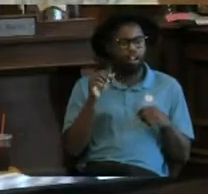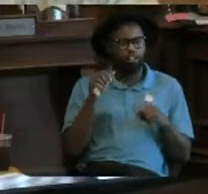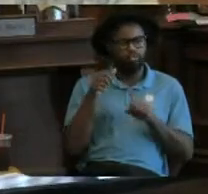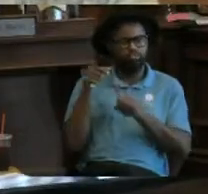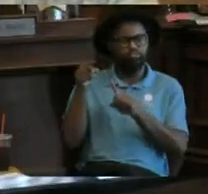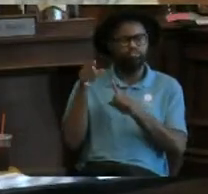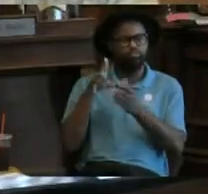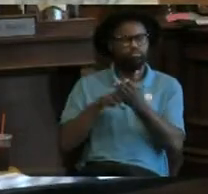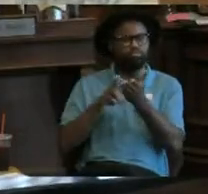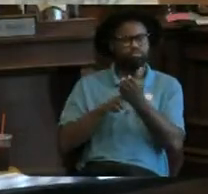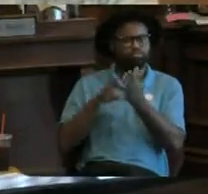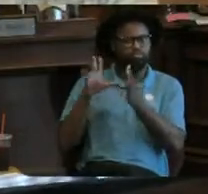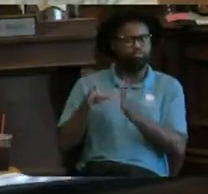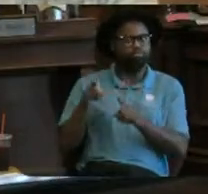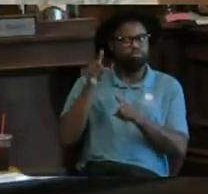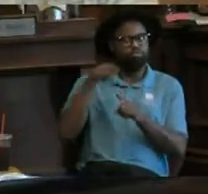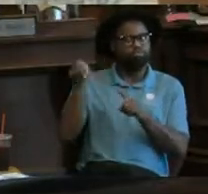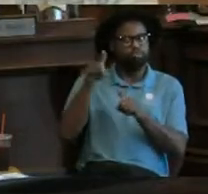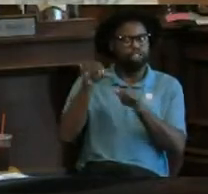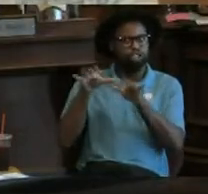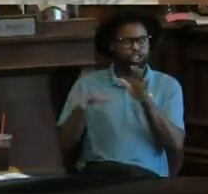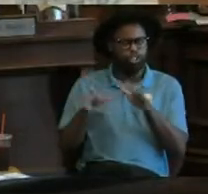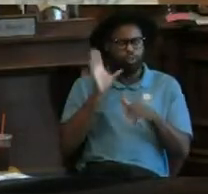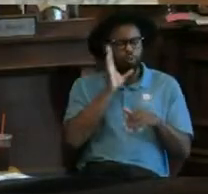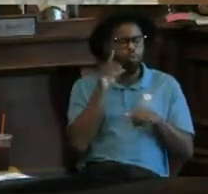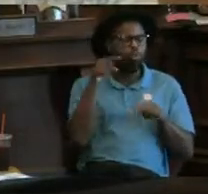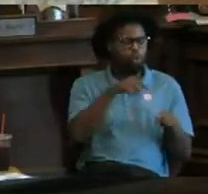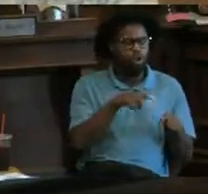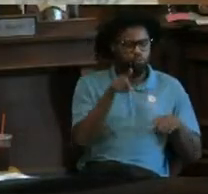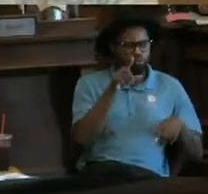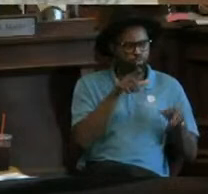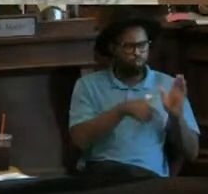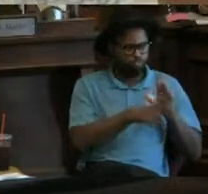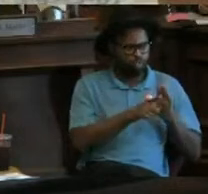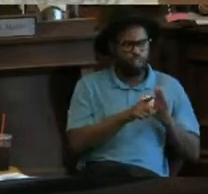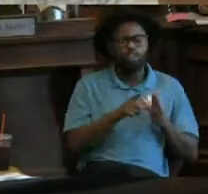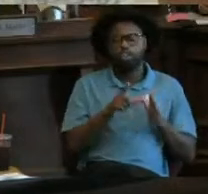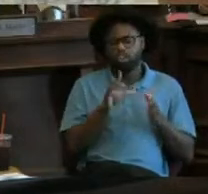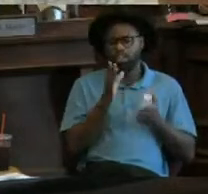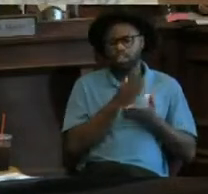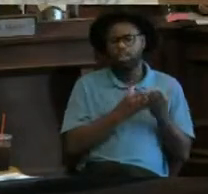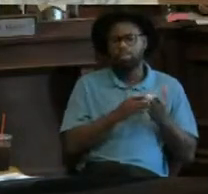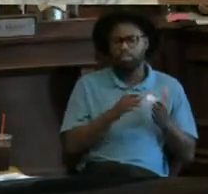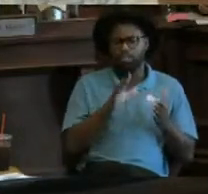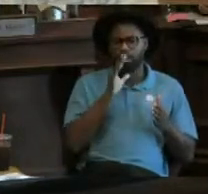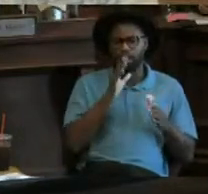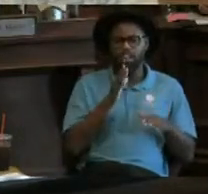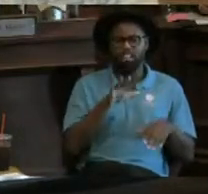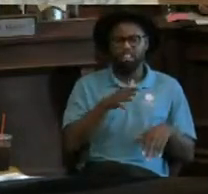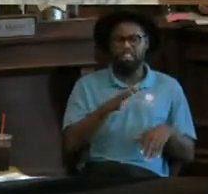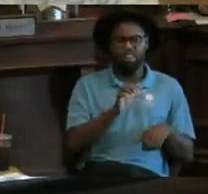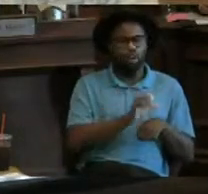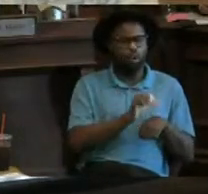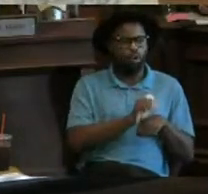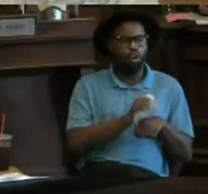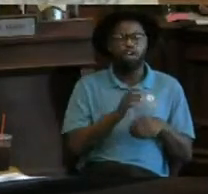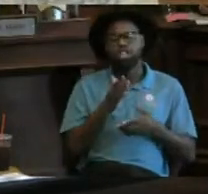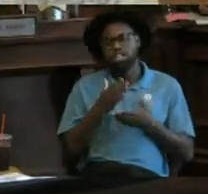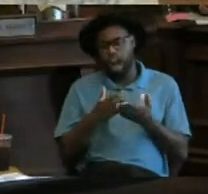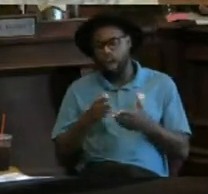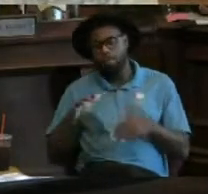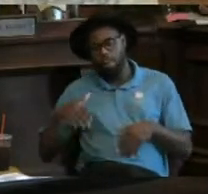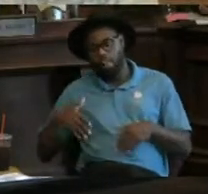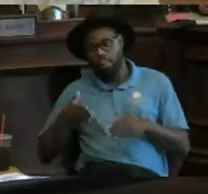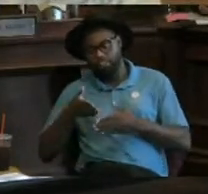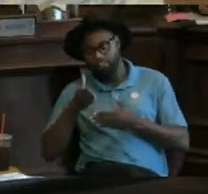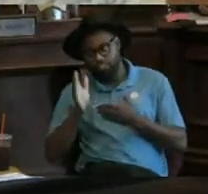be reviewing those. I would take a bit of exception with shoddy work. Some of the things that you brought up are just unfinished. Other ones are things that we go through a punch list and